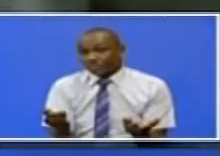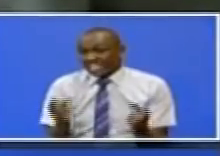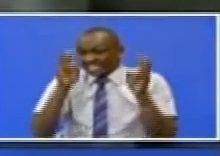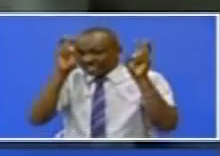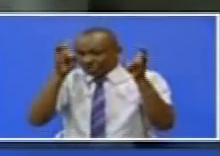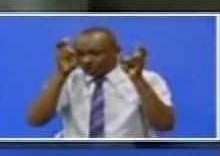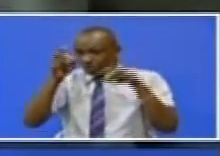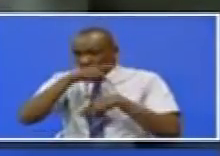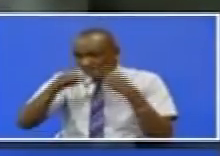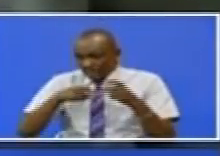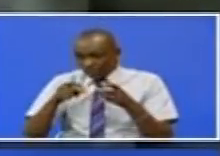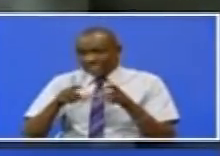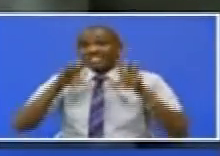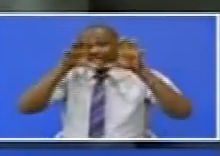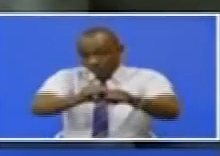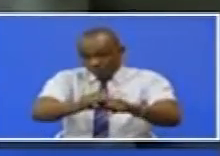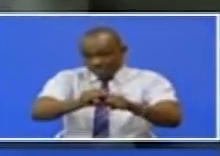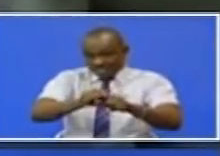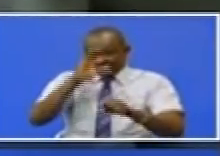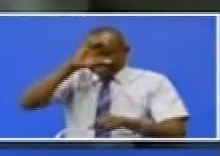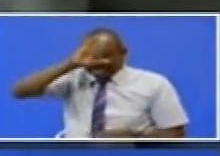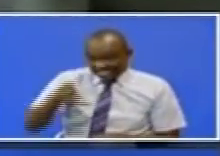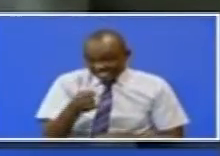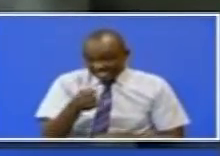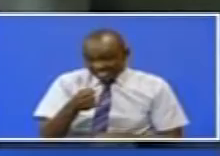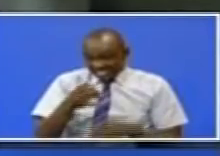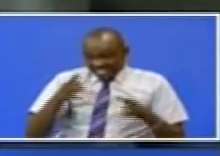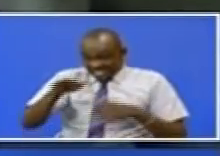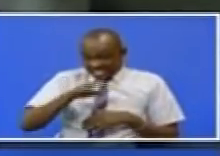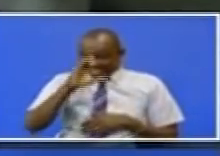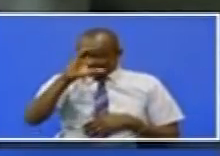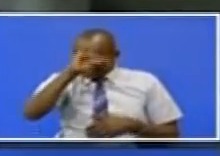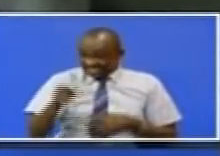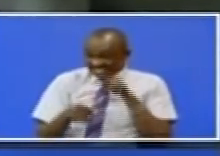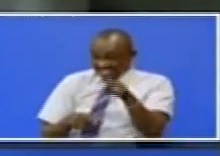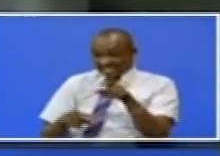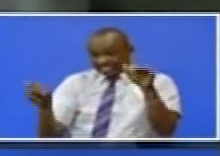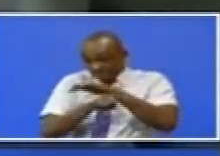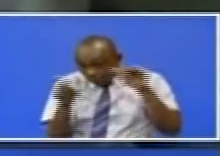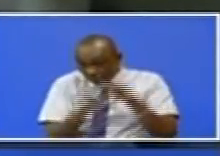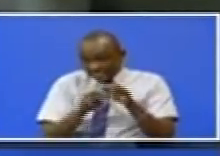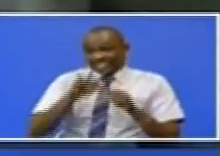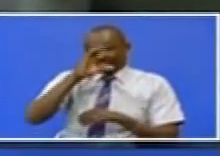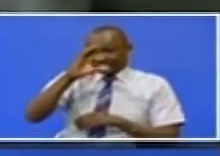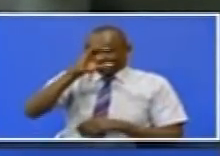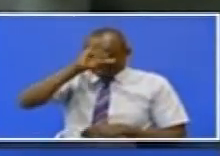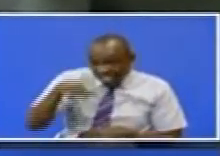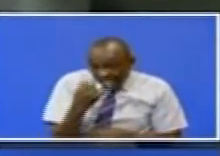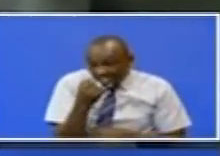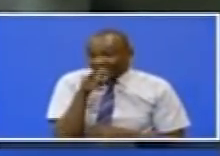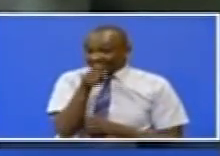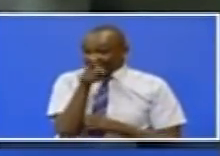issue of succession within the rank of the Chief Justice, Deputy Chief Justice, and